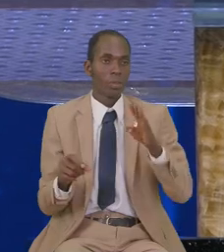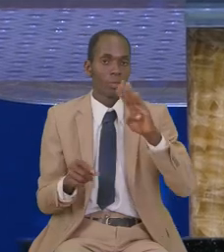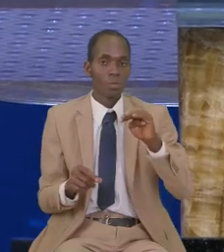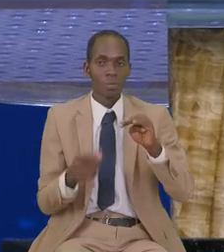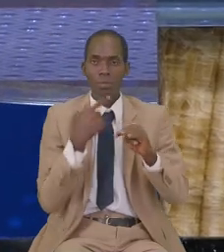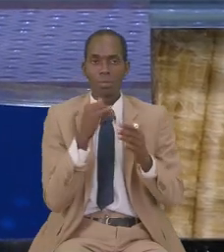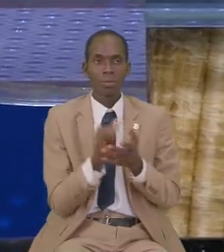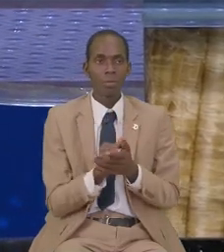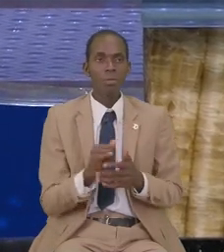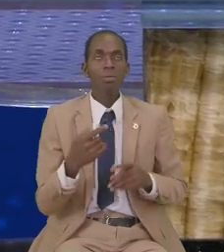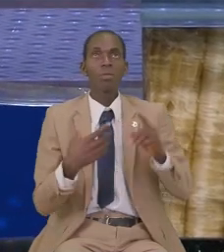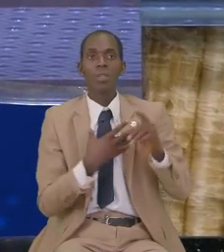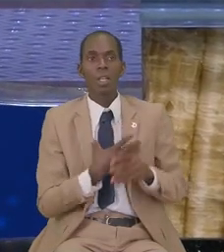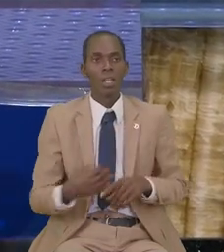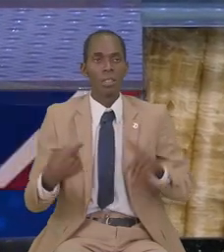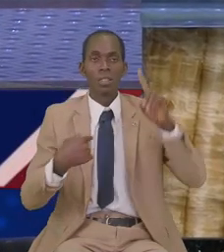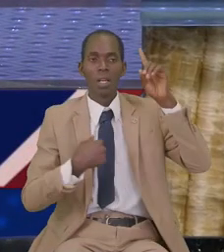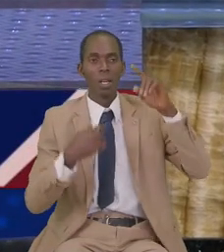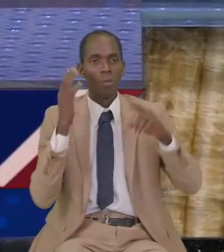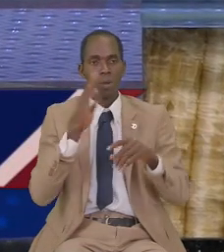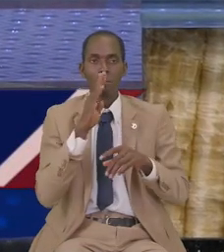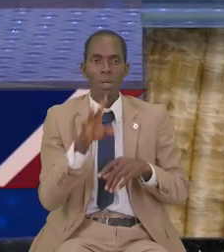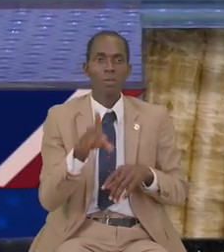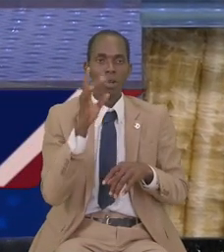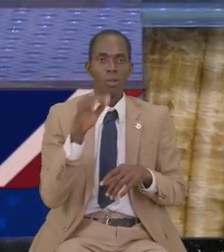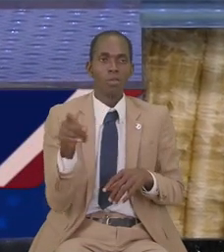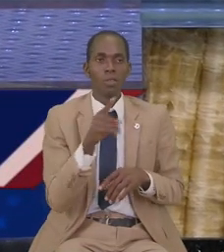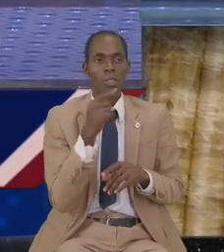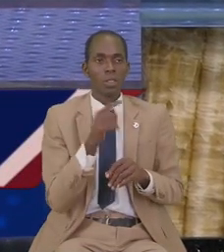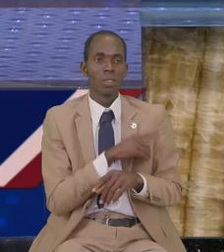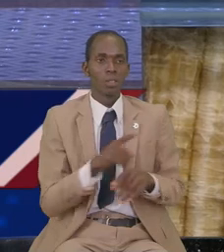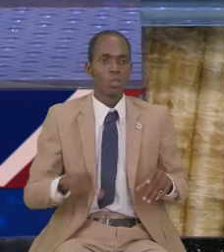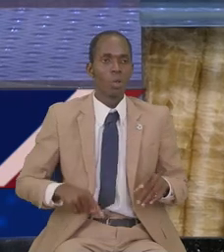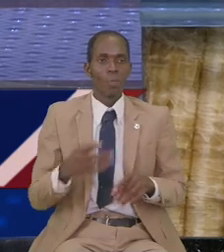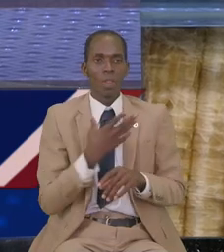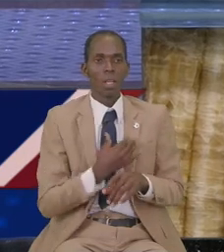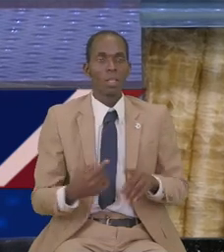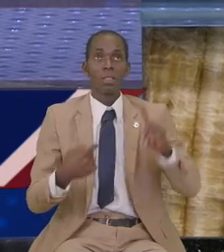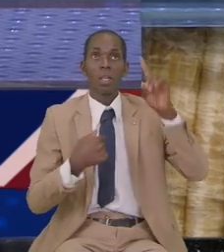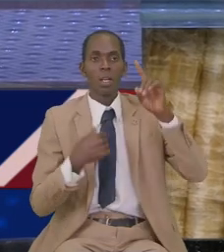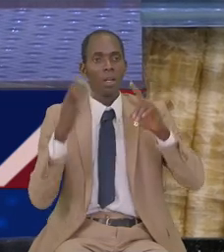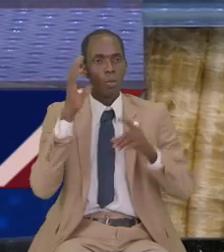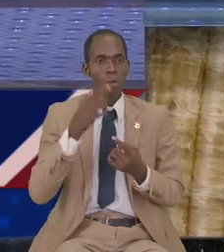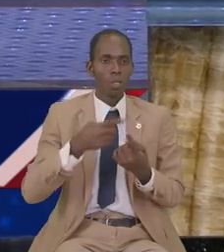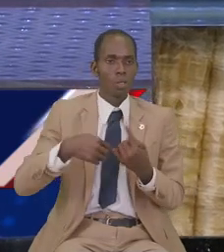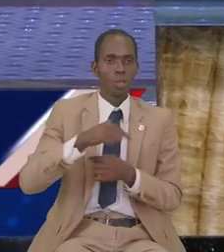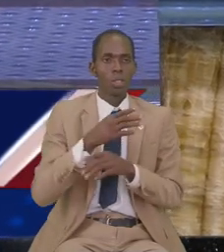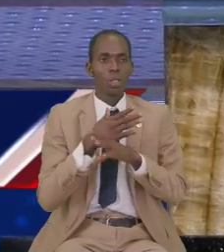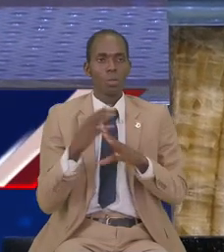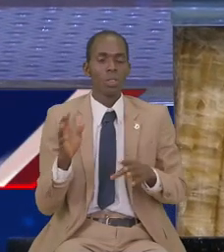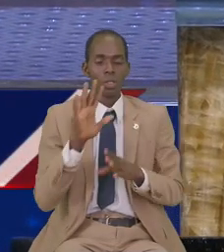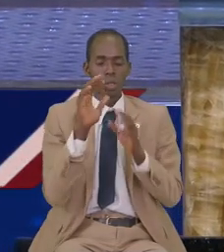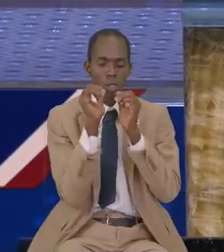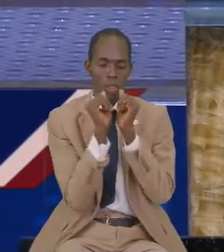and I will be found of you, says the Lord, and I will turn away your